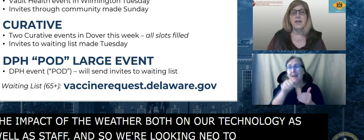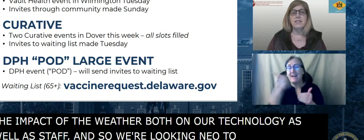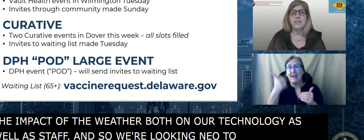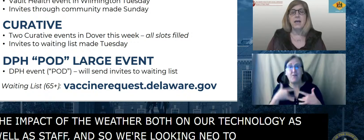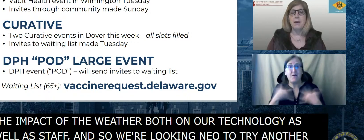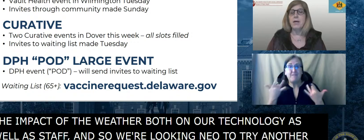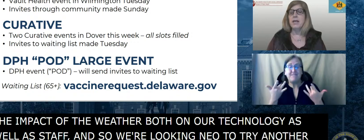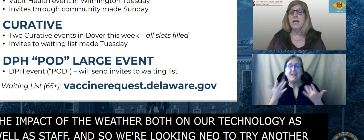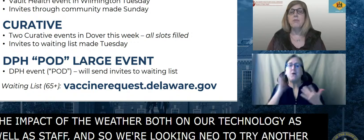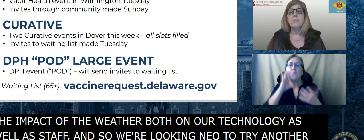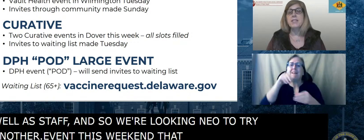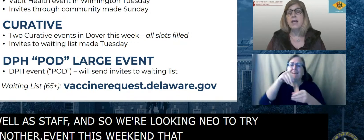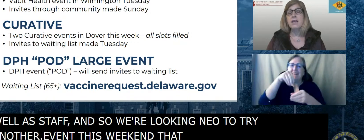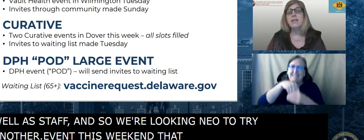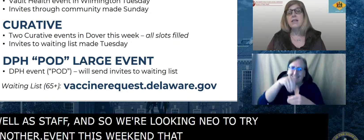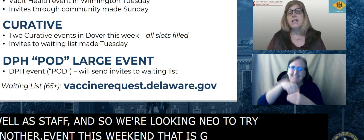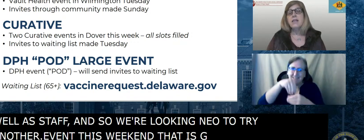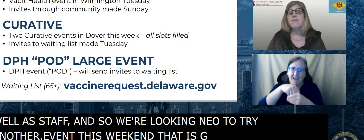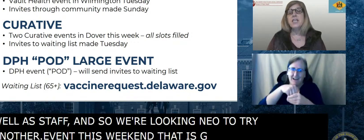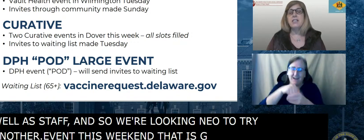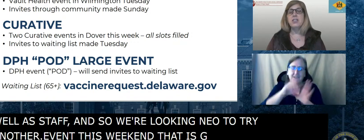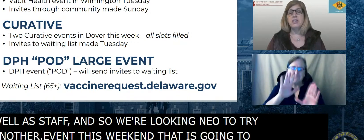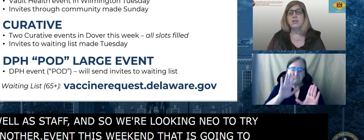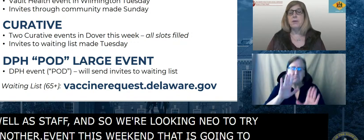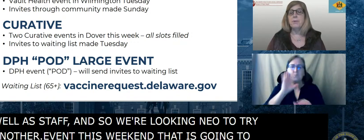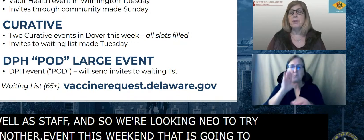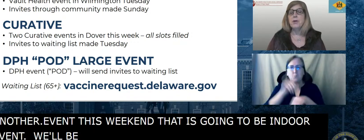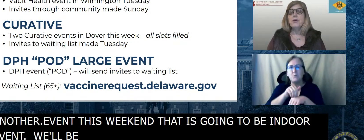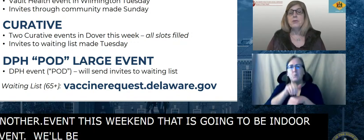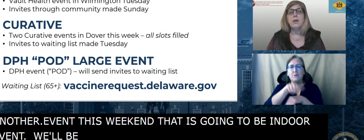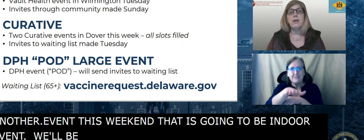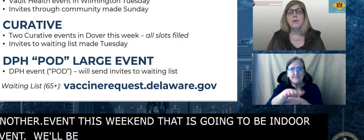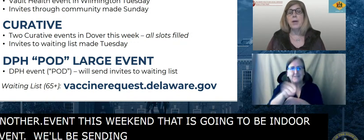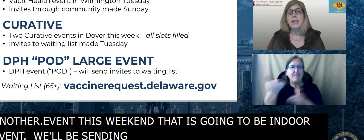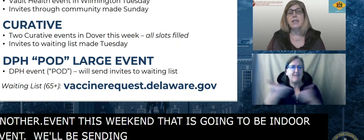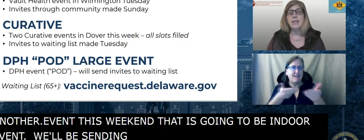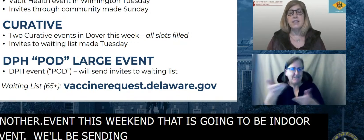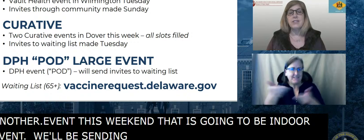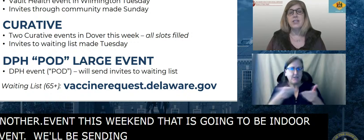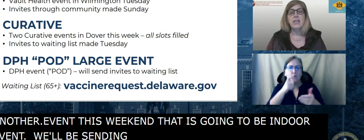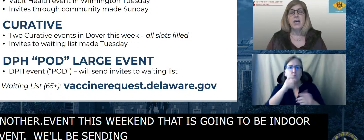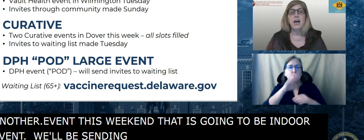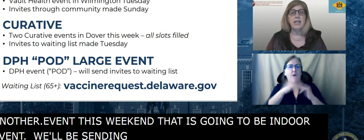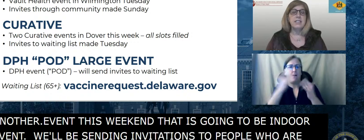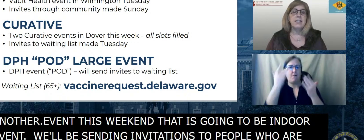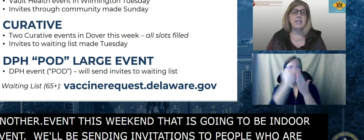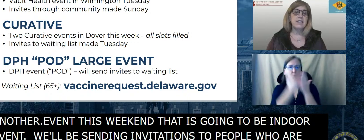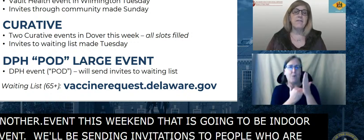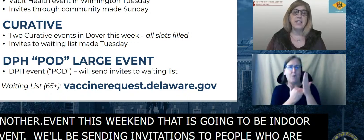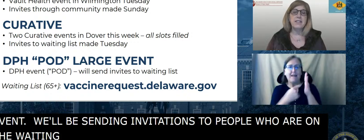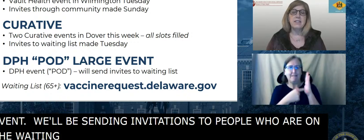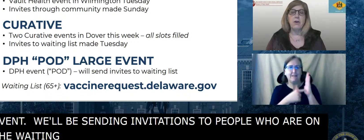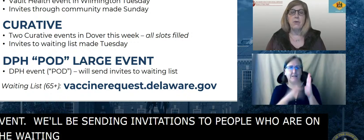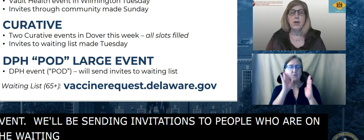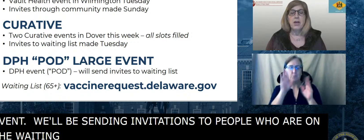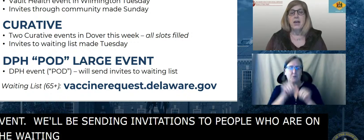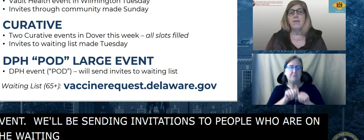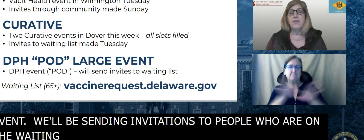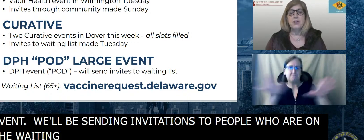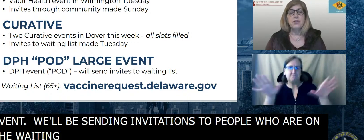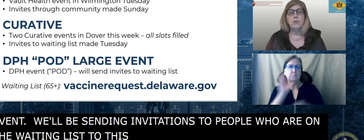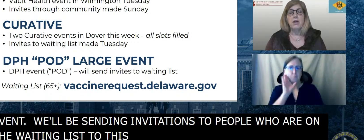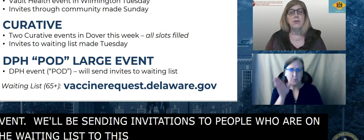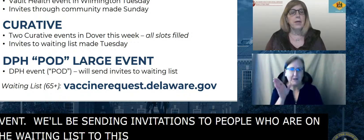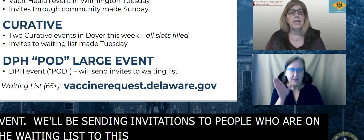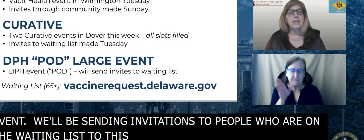indoor event. Again, we'll be sending invitations to people who are on the waiting list to this event. So